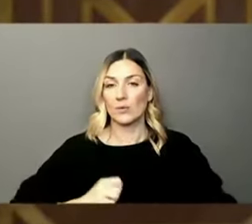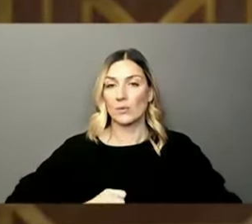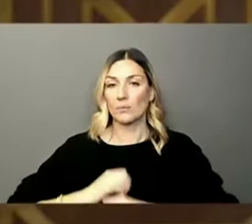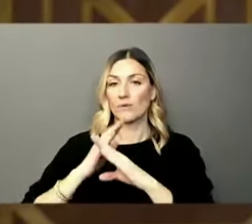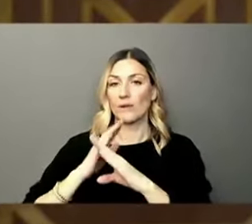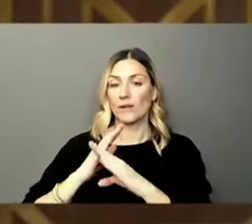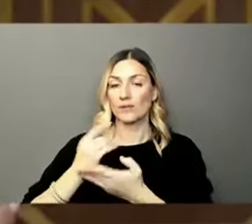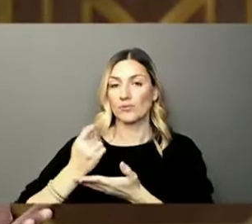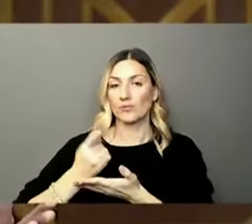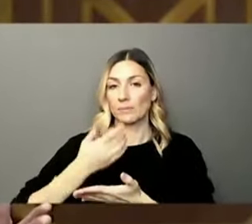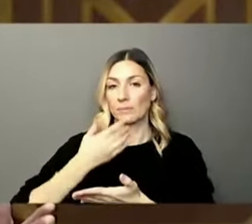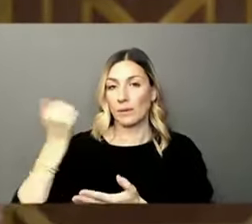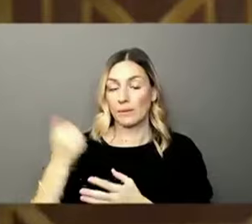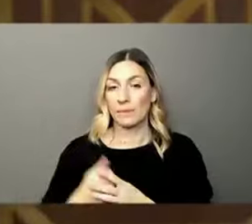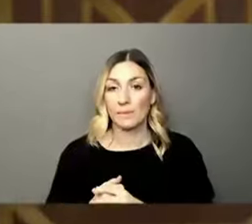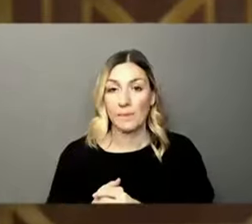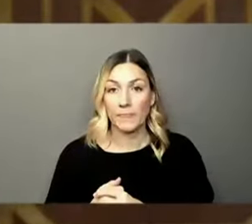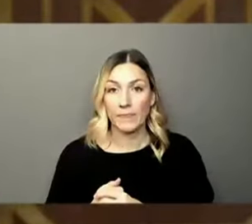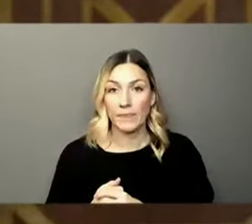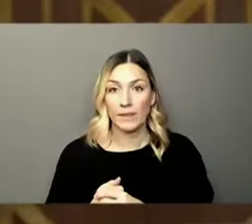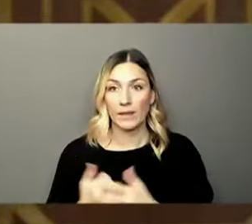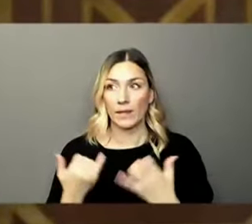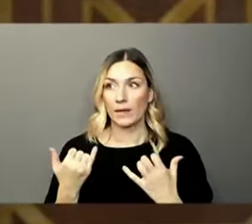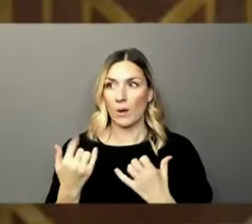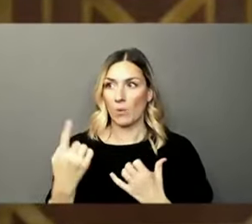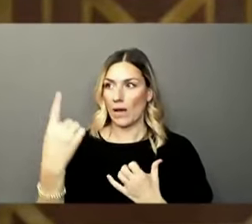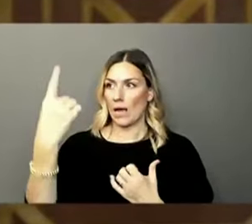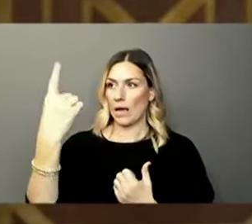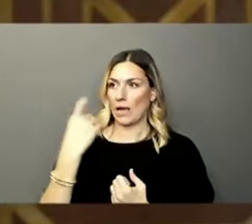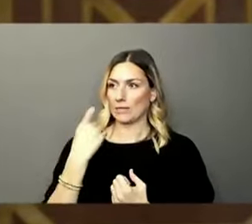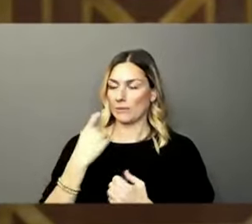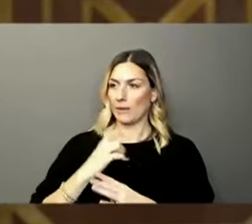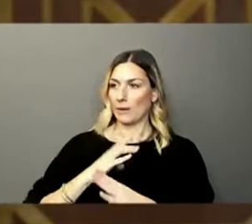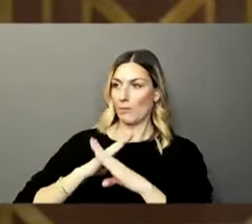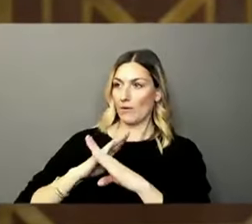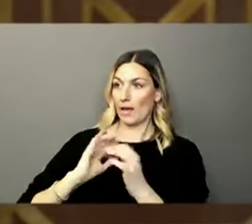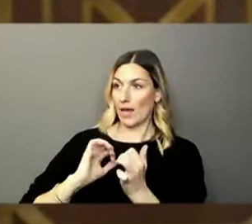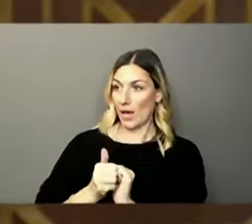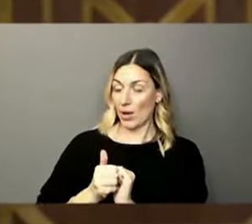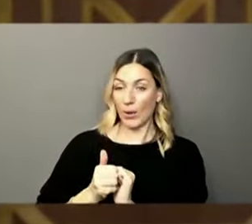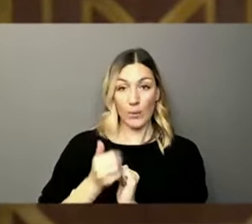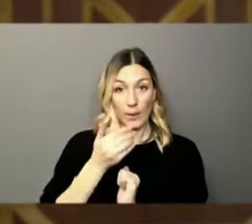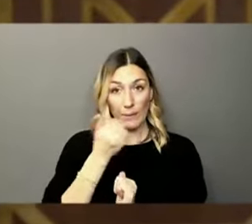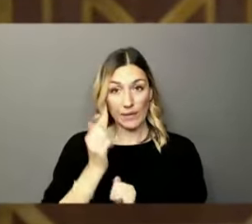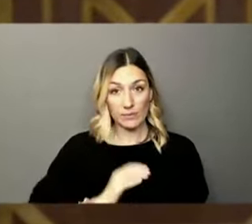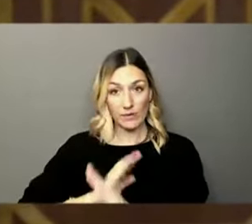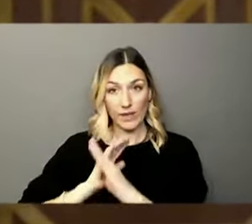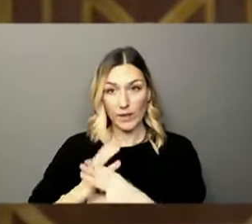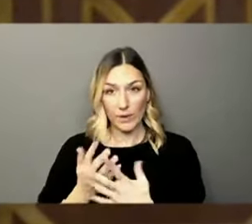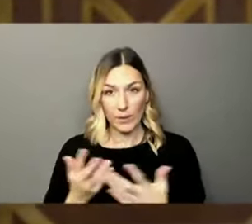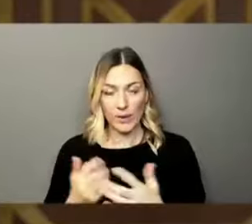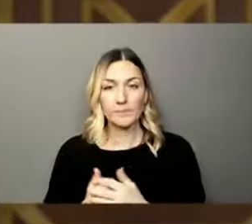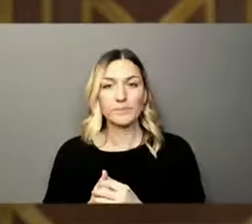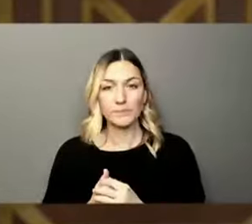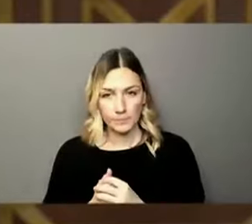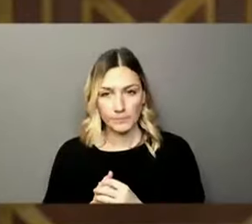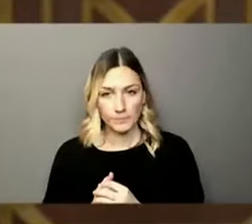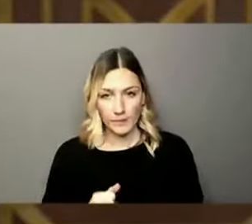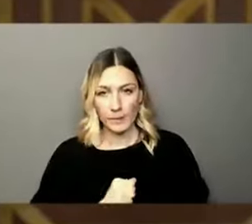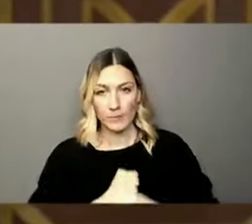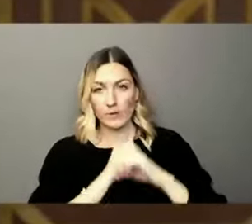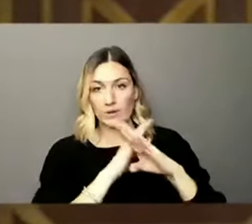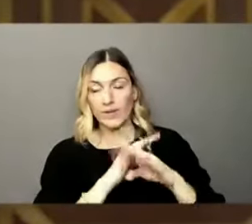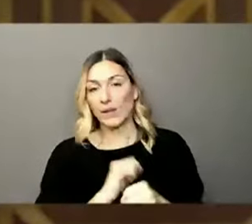it. Now, you should be asking me now, how do we prevent long COVID? Well, the best way to prevent long COVID is to prevent COVID in the